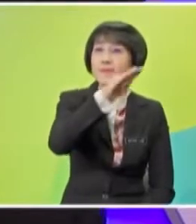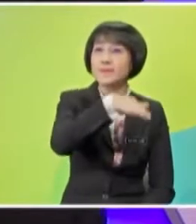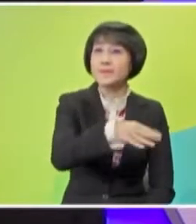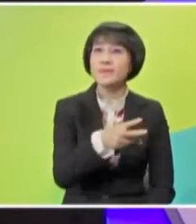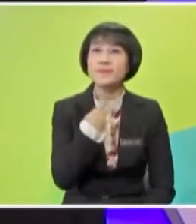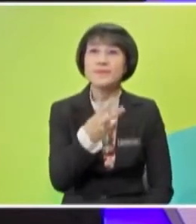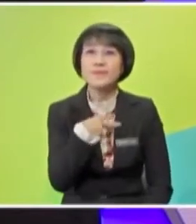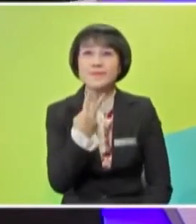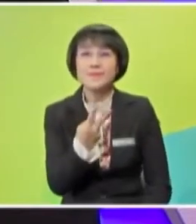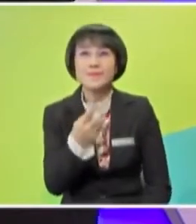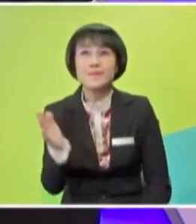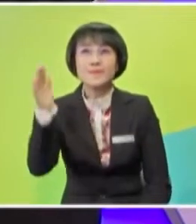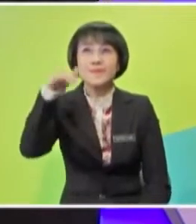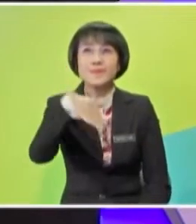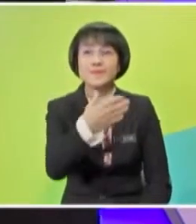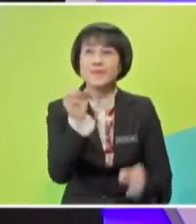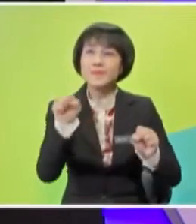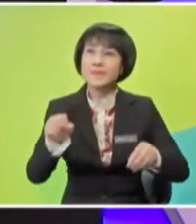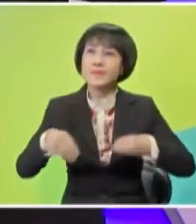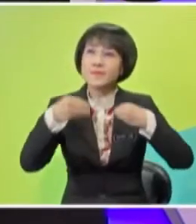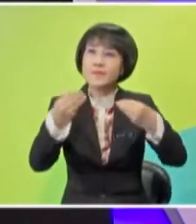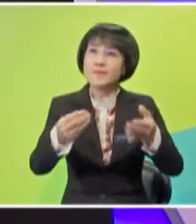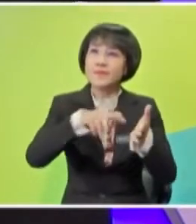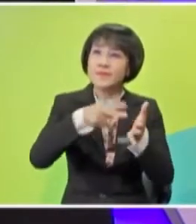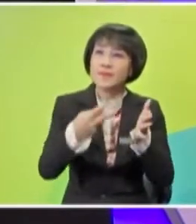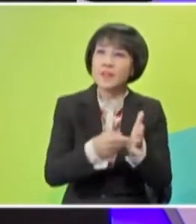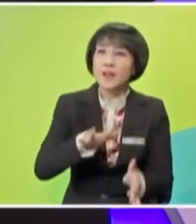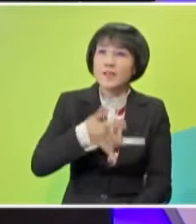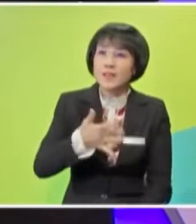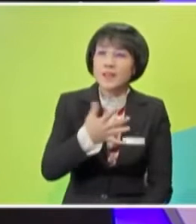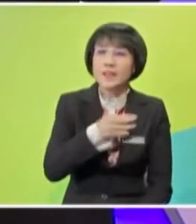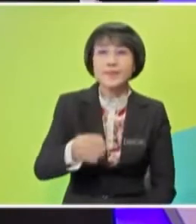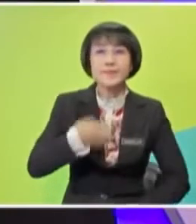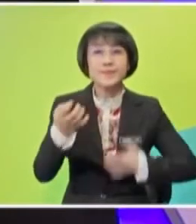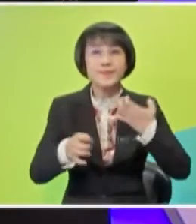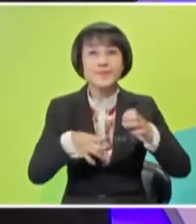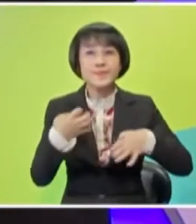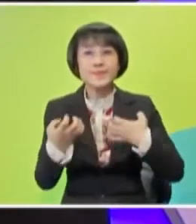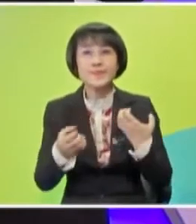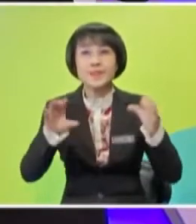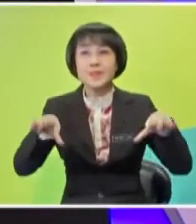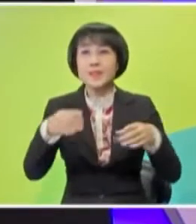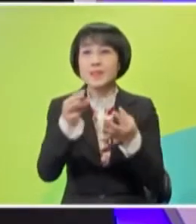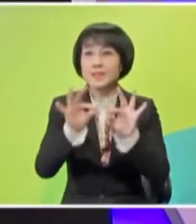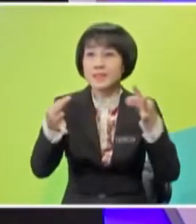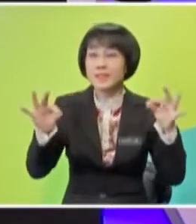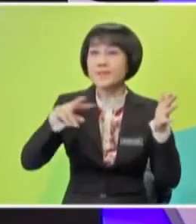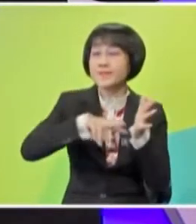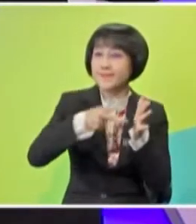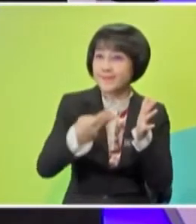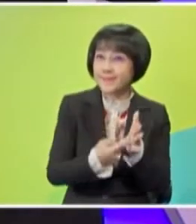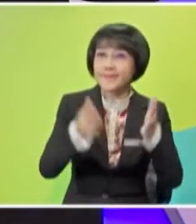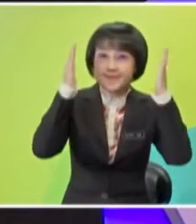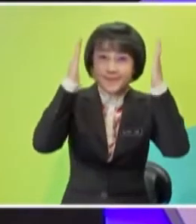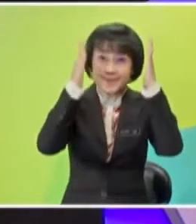feeling and emotion to the sentences, and it makes the sentence meaningful. Okay. Okay, so pay attention on